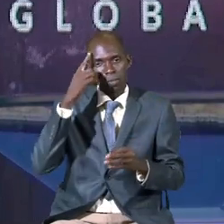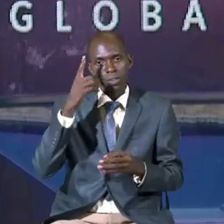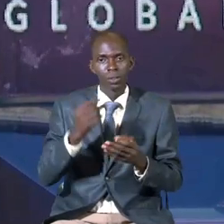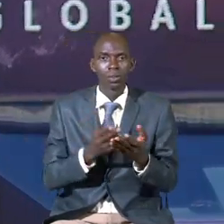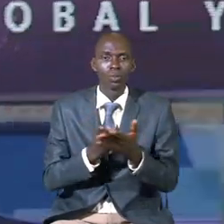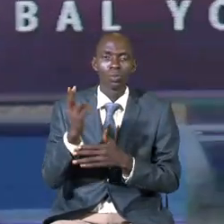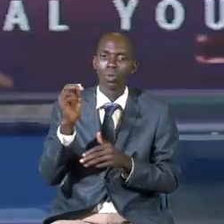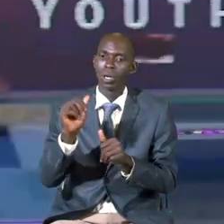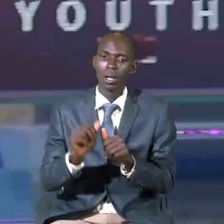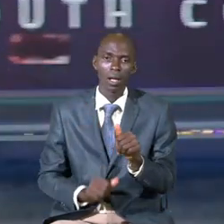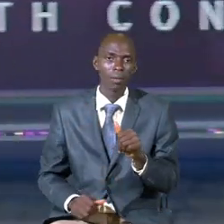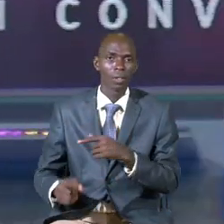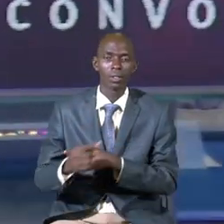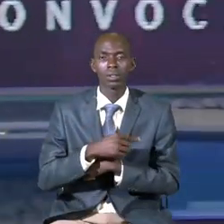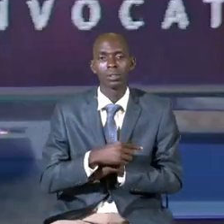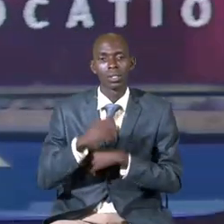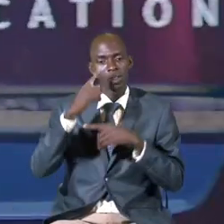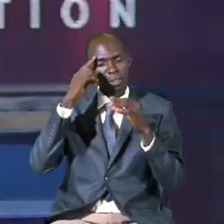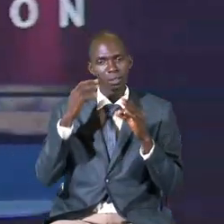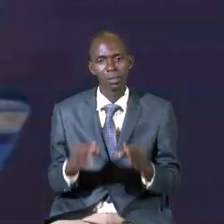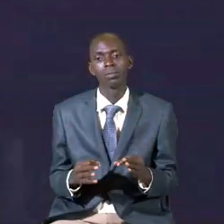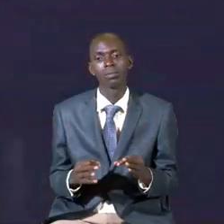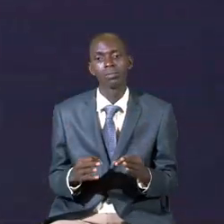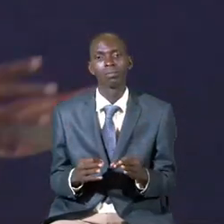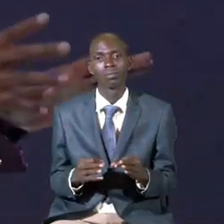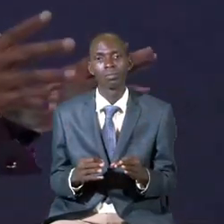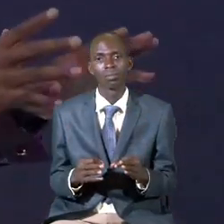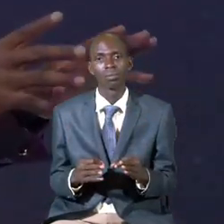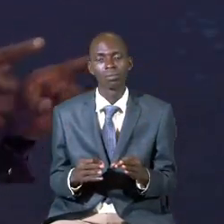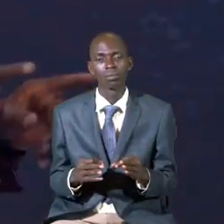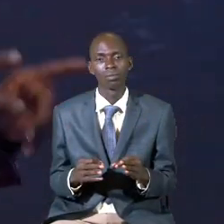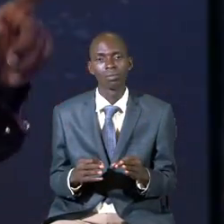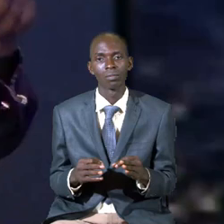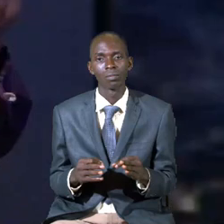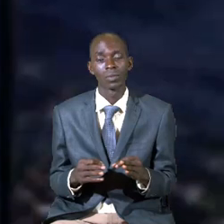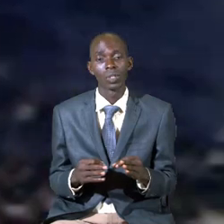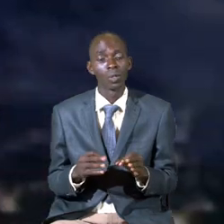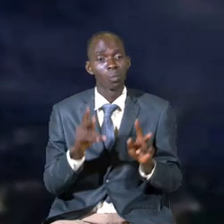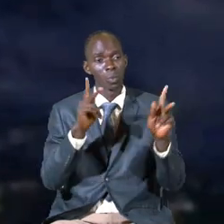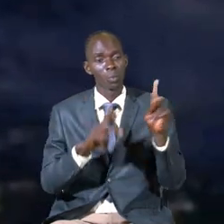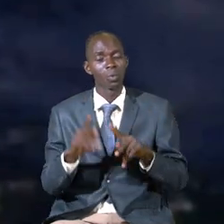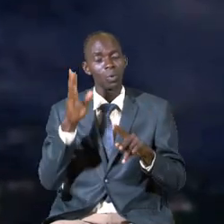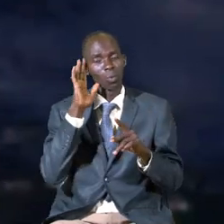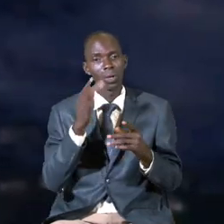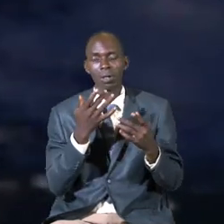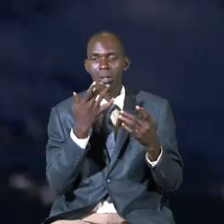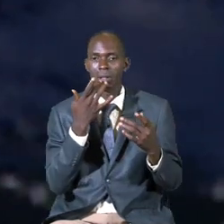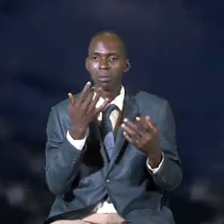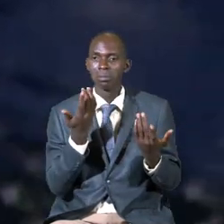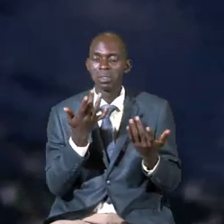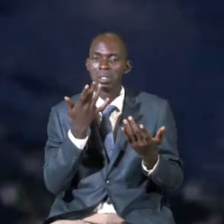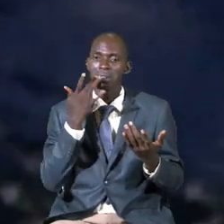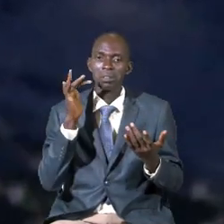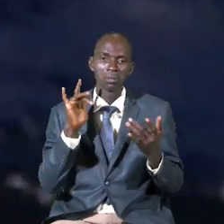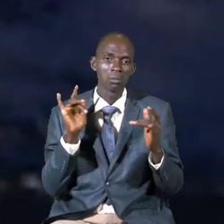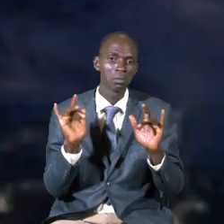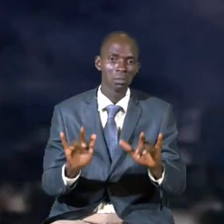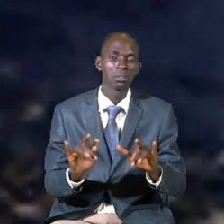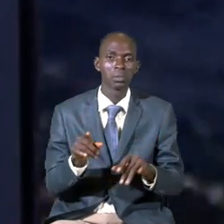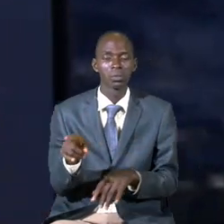day decide bullies welcome you take your decision the